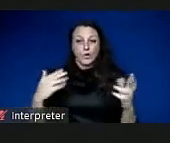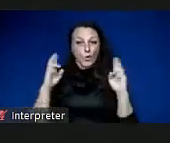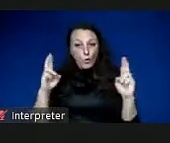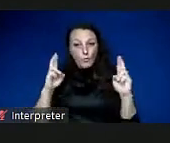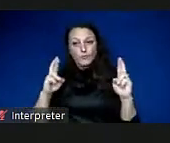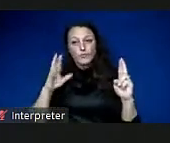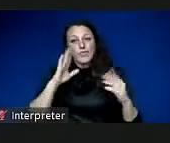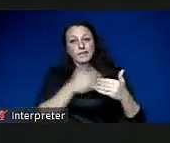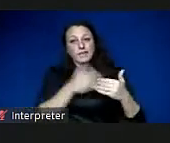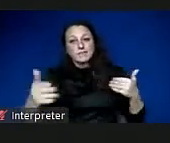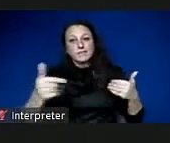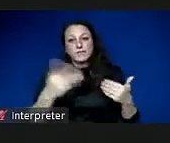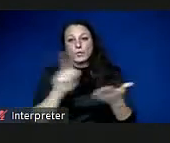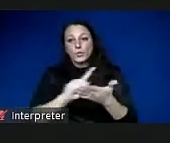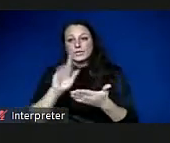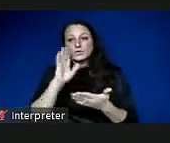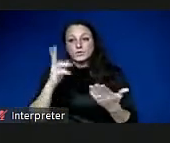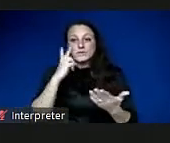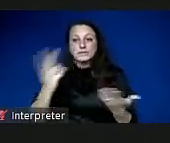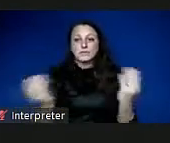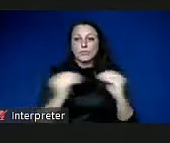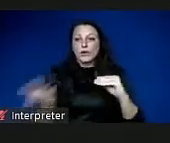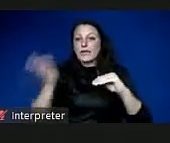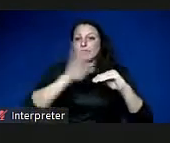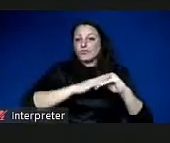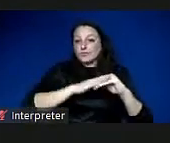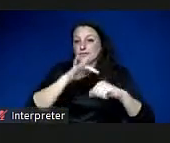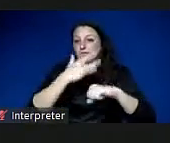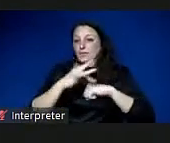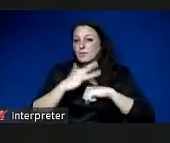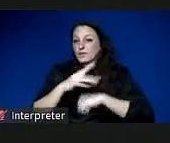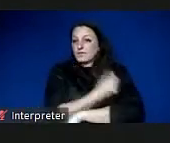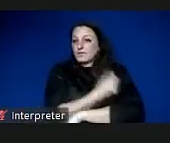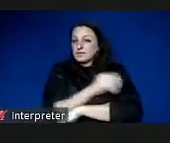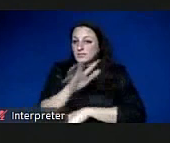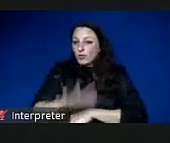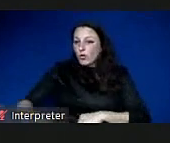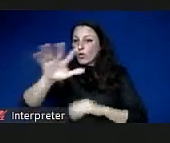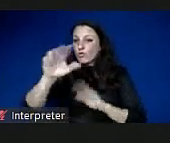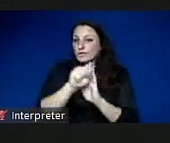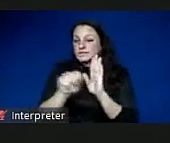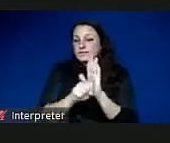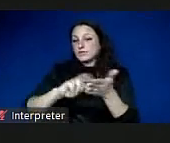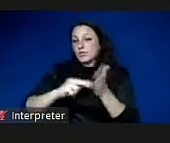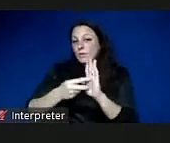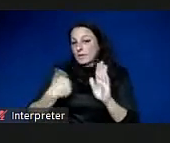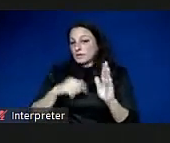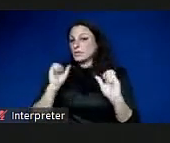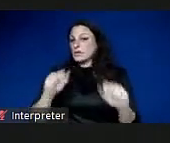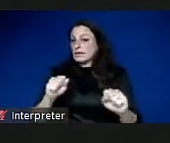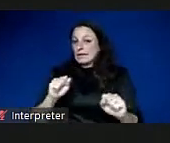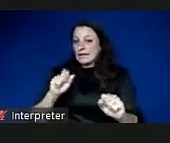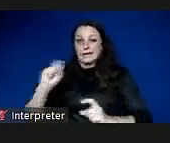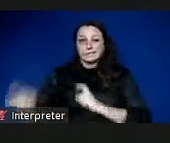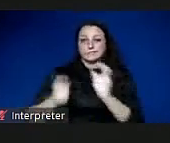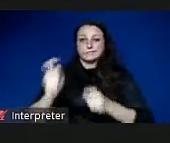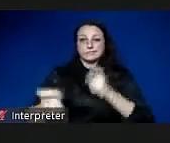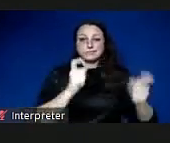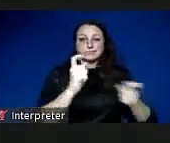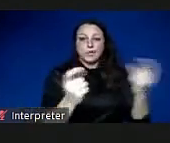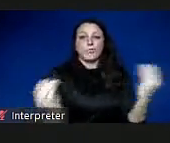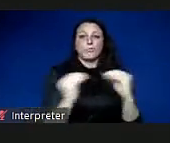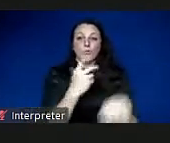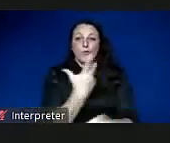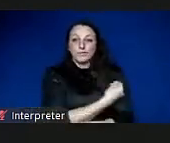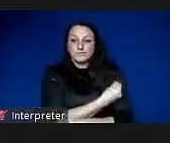significant increase in vaccine availability across the state, allowing us to move to vaccinate more and more people on a